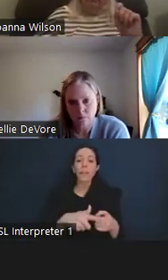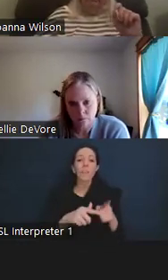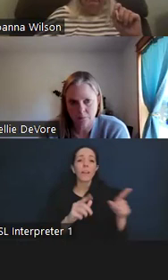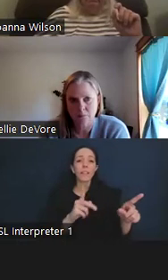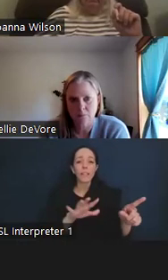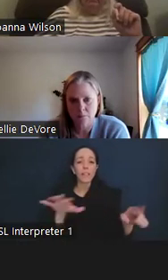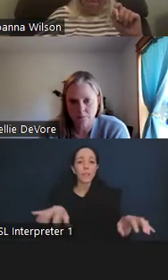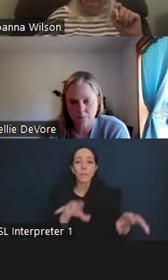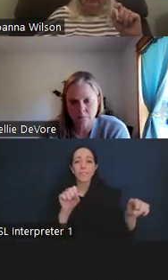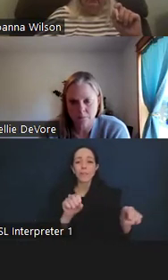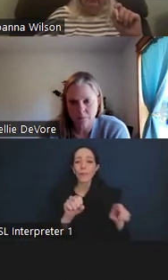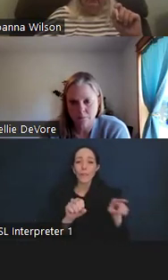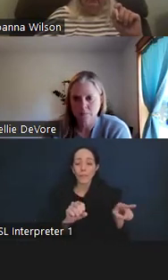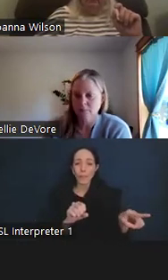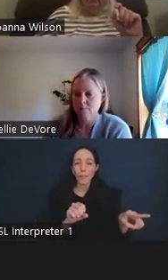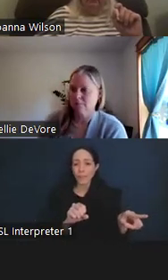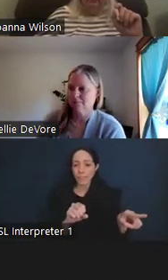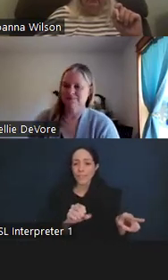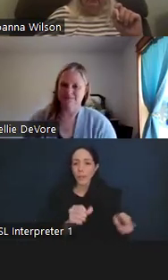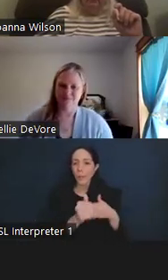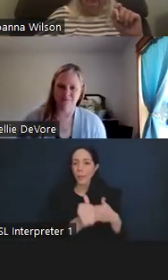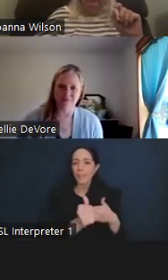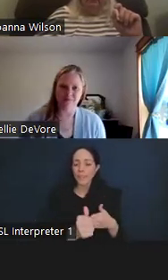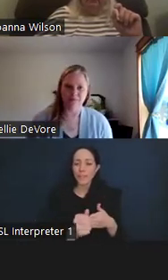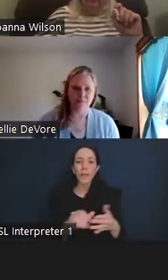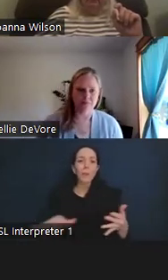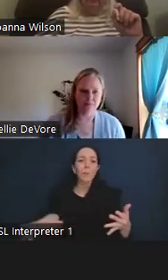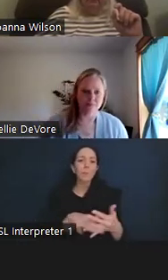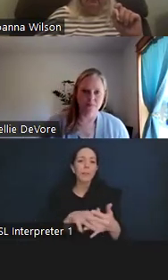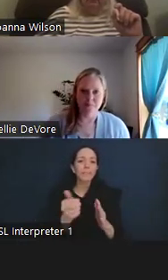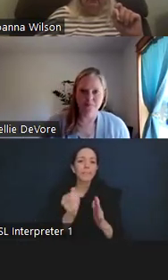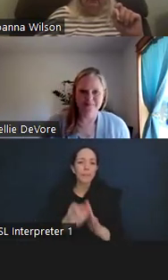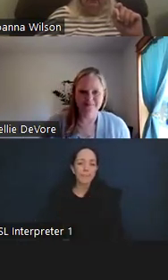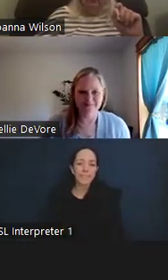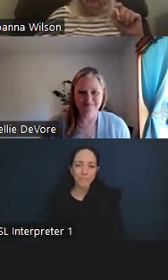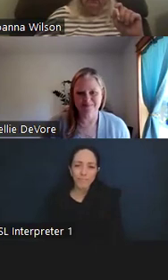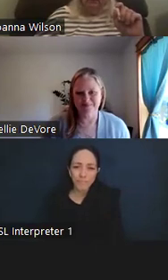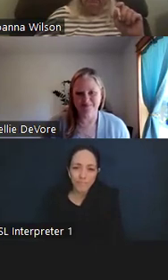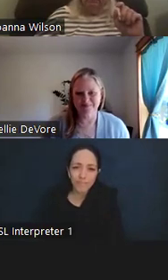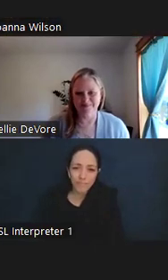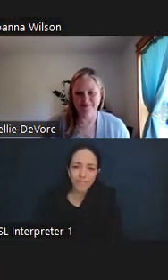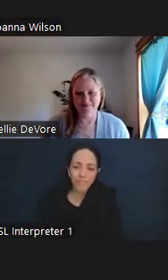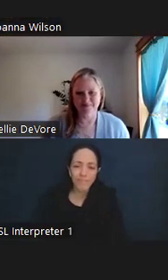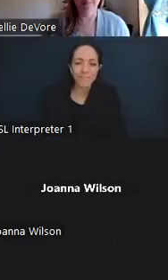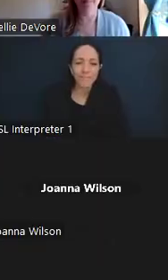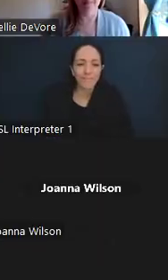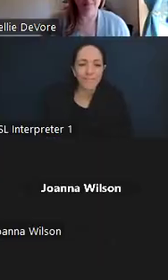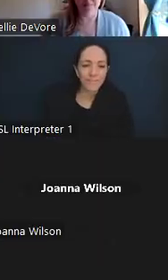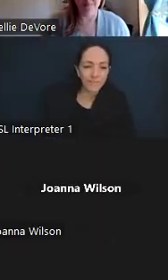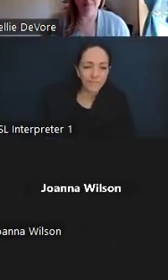over as the interim leader. Thank you for bearing with me as I did this